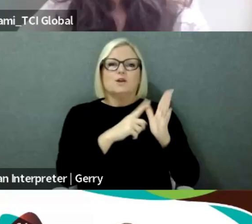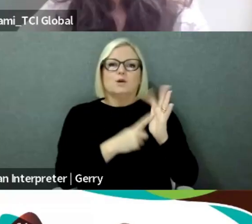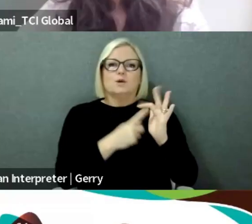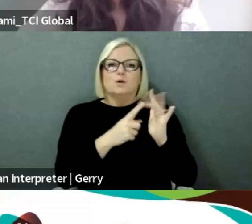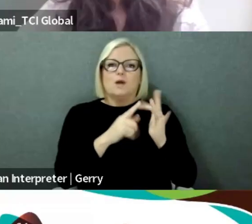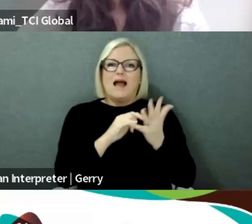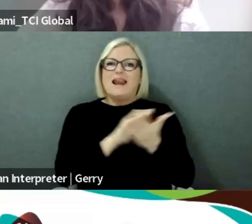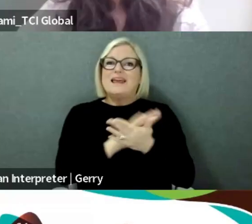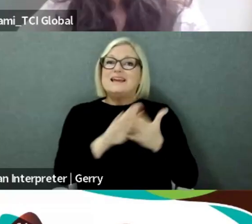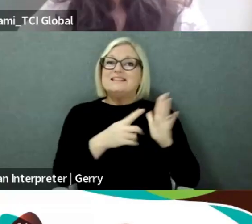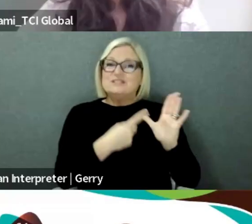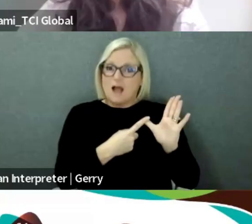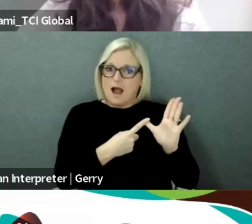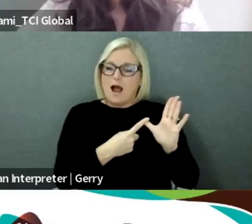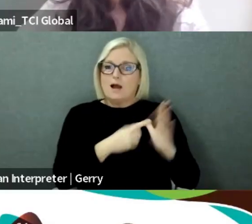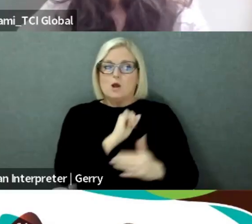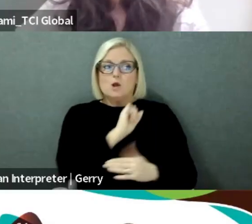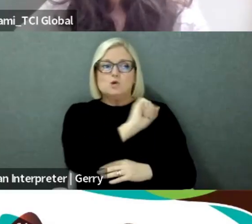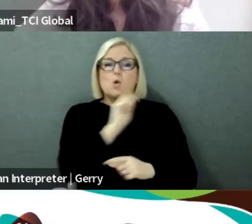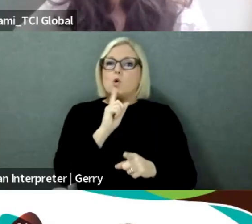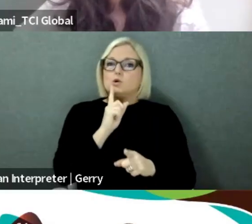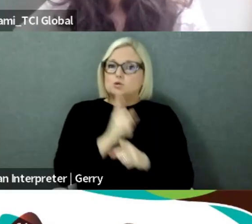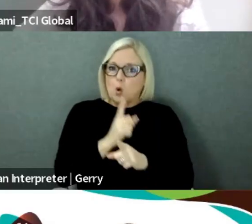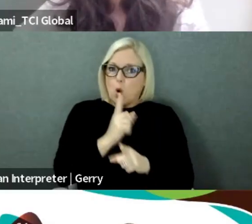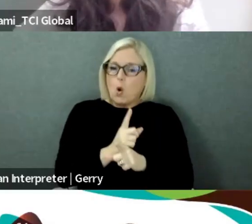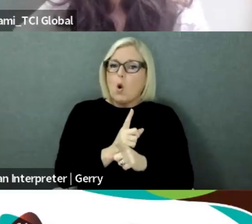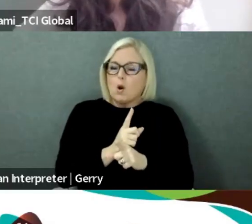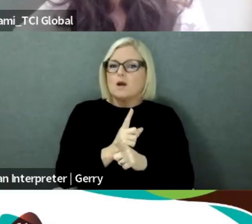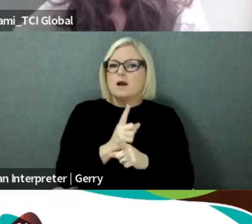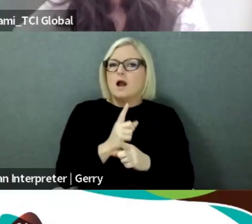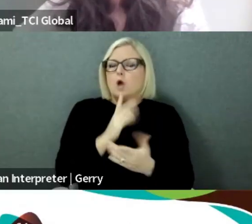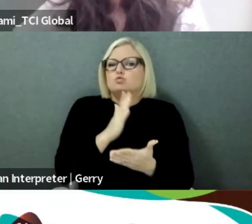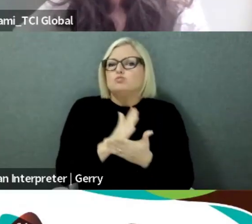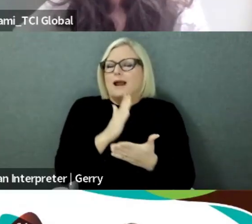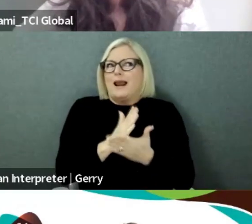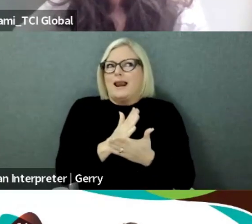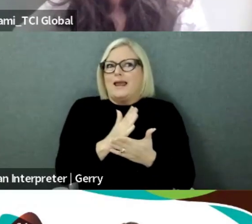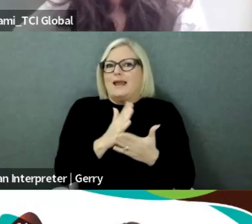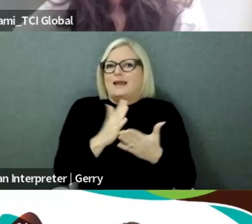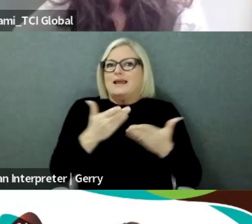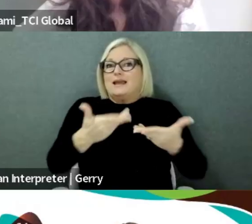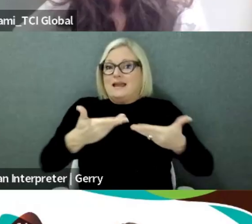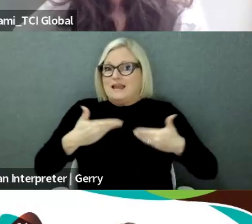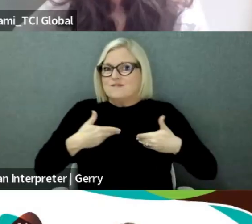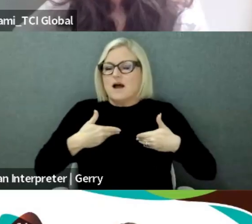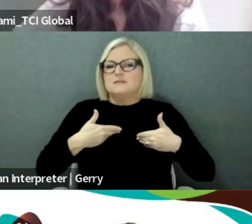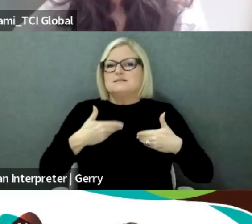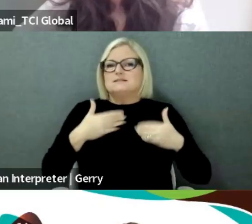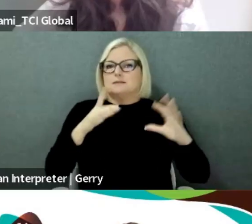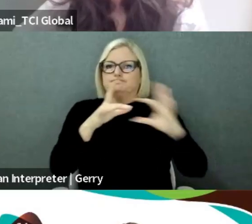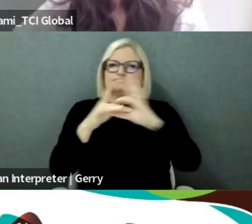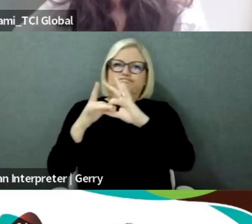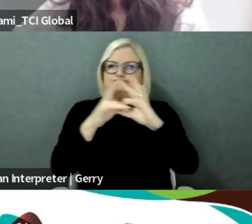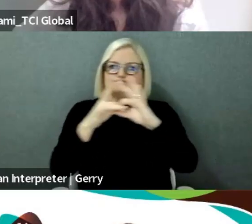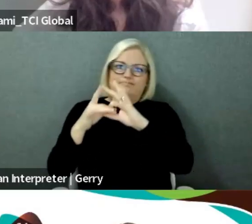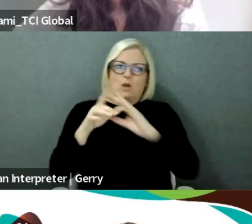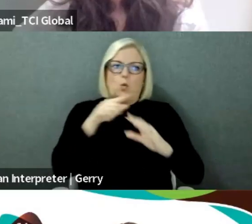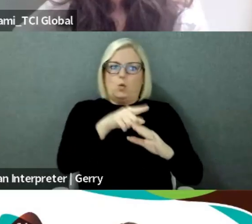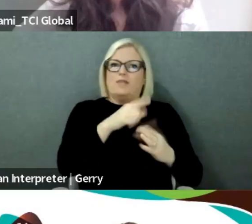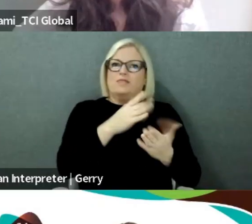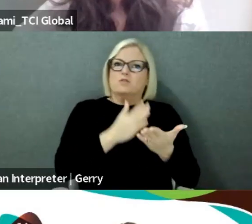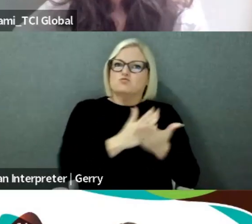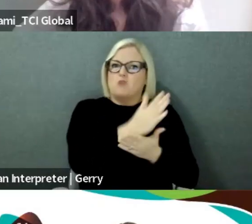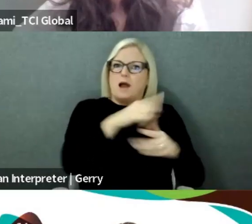contribution helps connect the rights-based framework to the practical systems that must exist in the community support services,